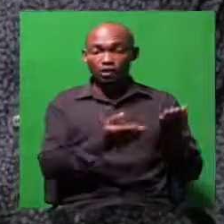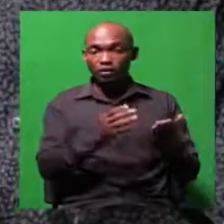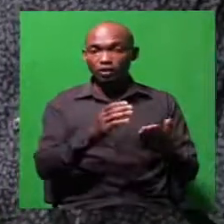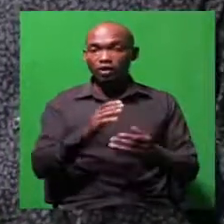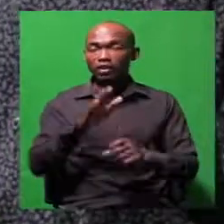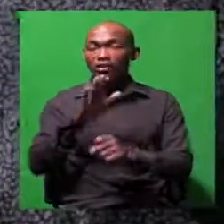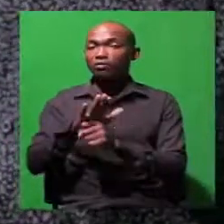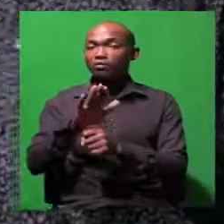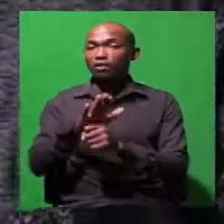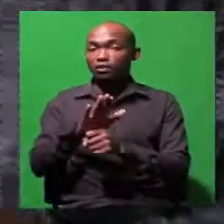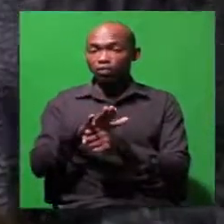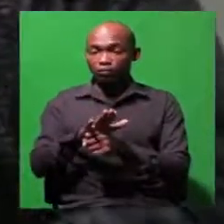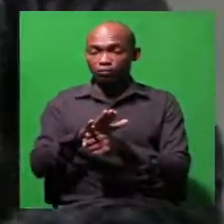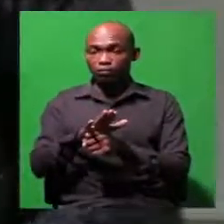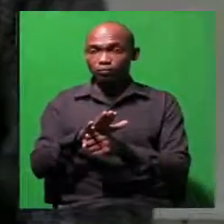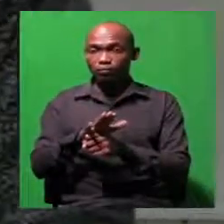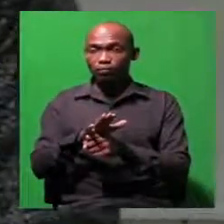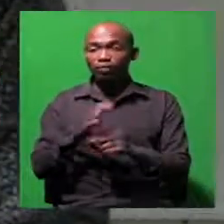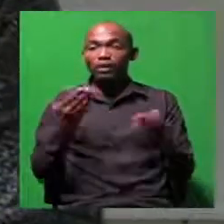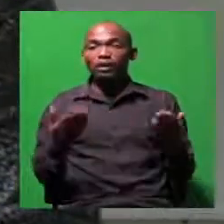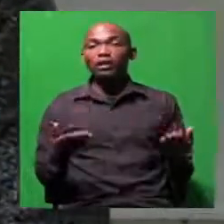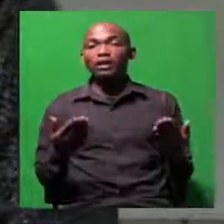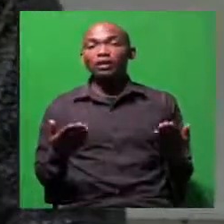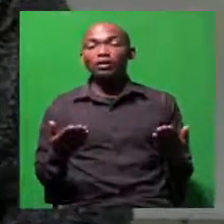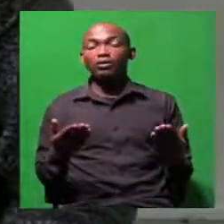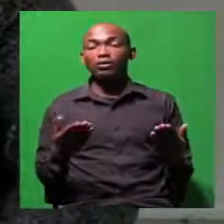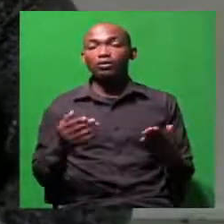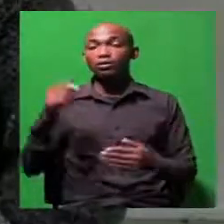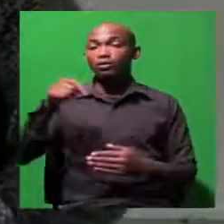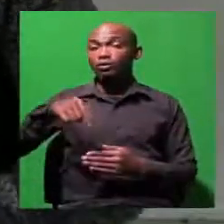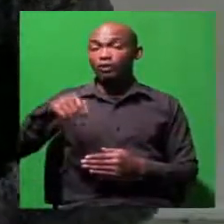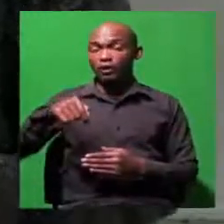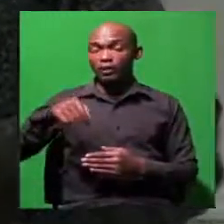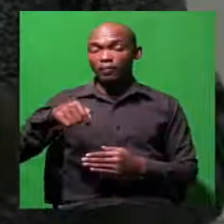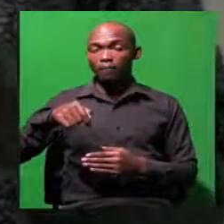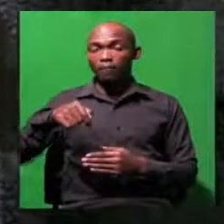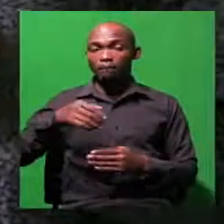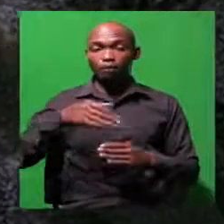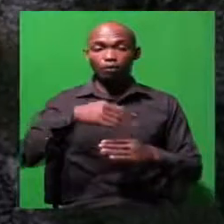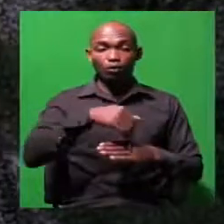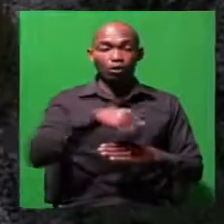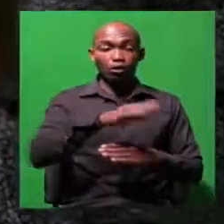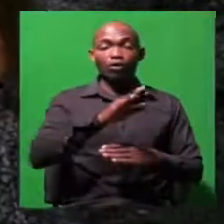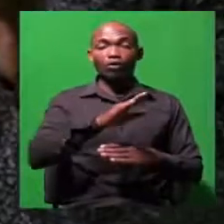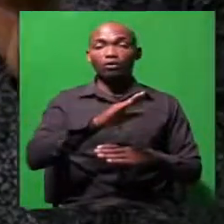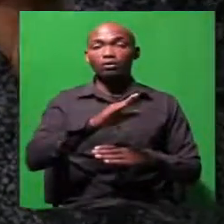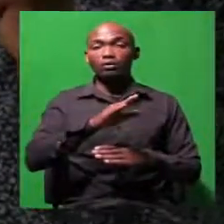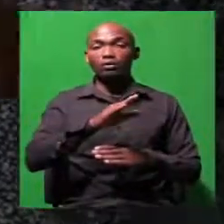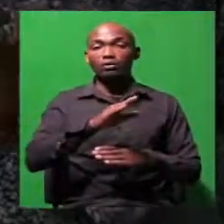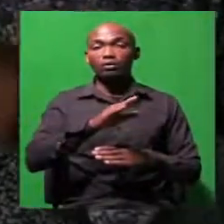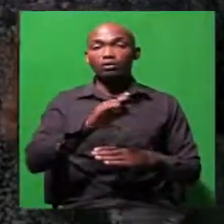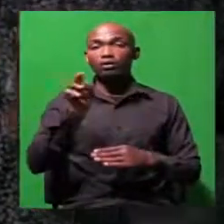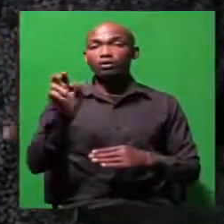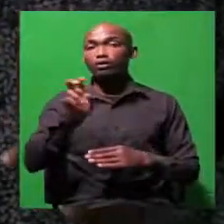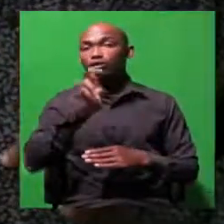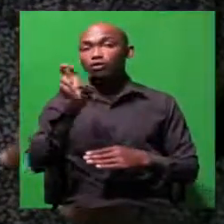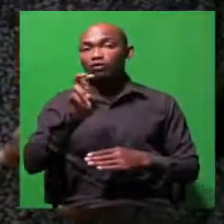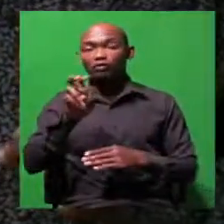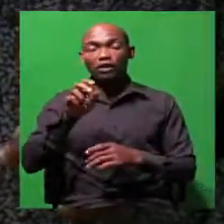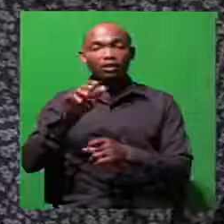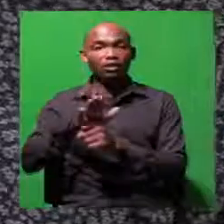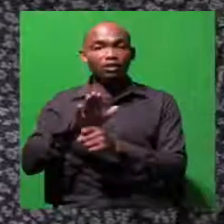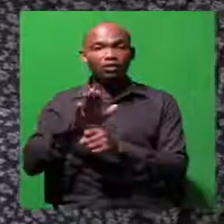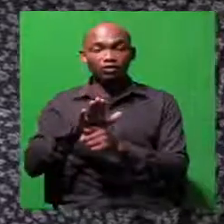object. Now, today, we are going to find the volume of